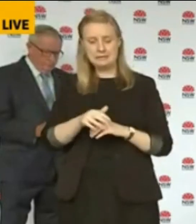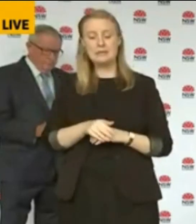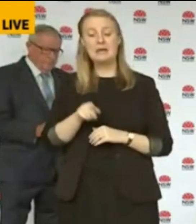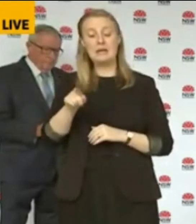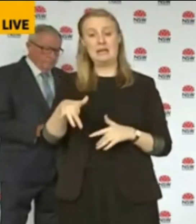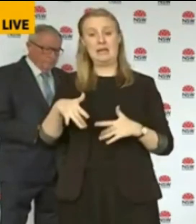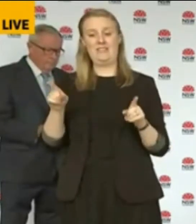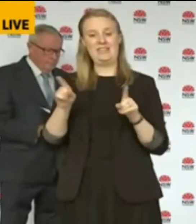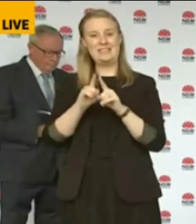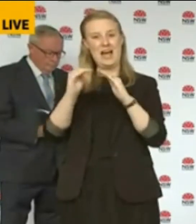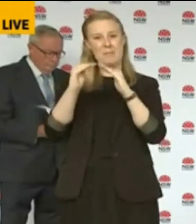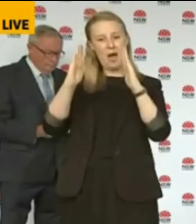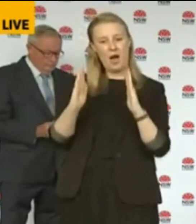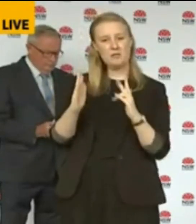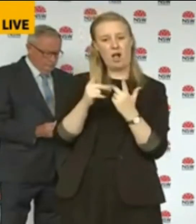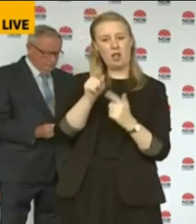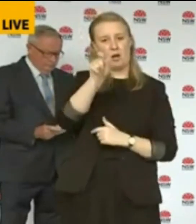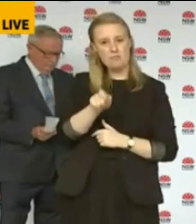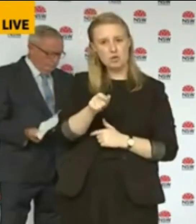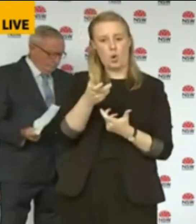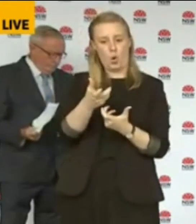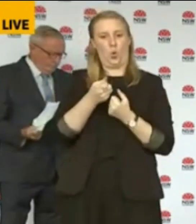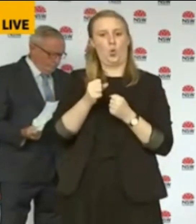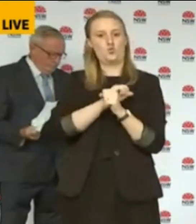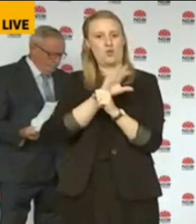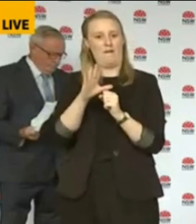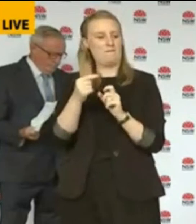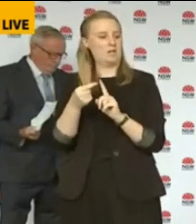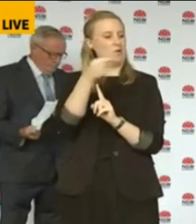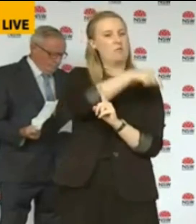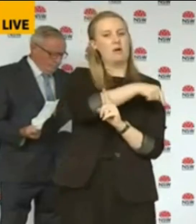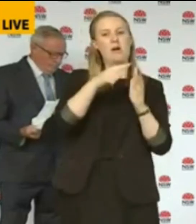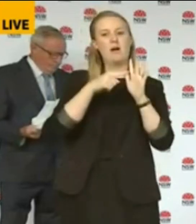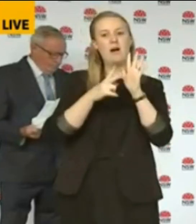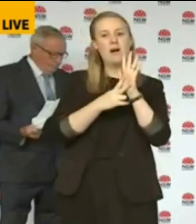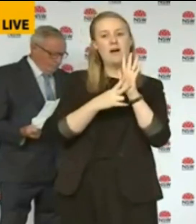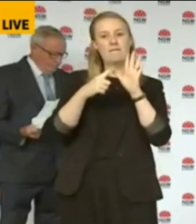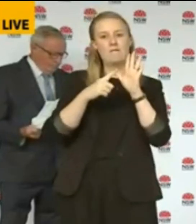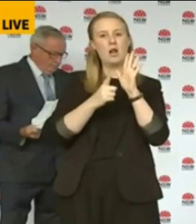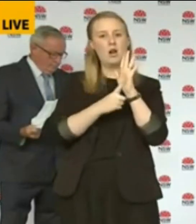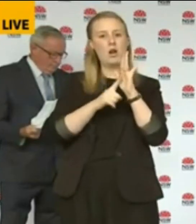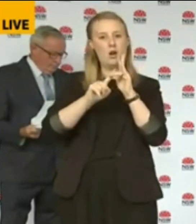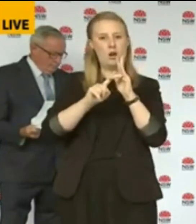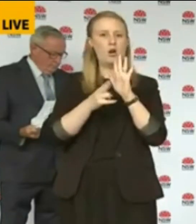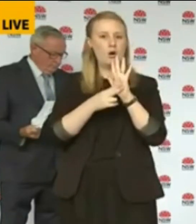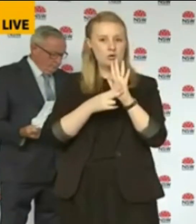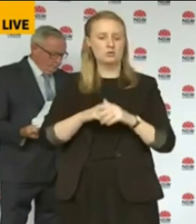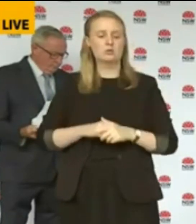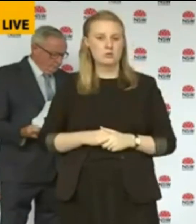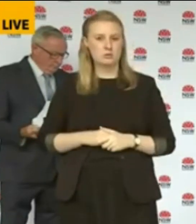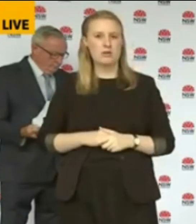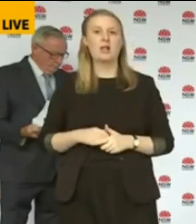household contact that has been in isolation for the full infectious period, and this is what we want to see and the whole purpose of